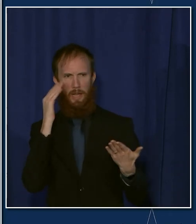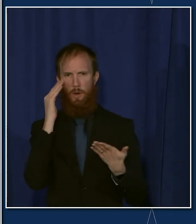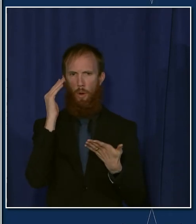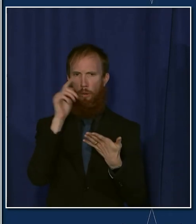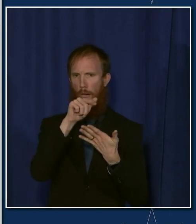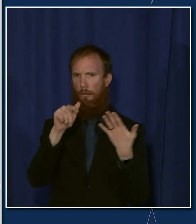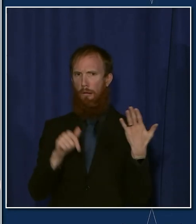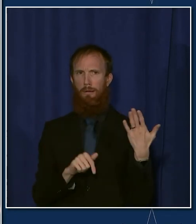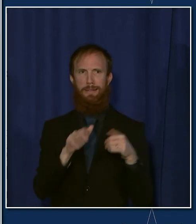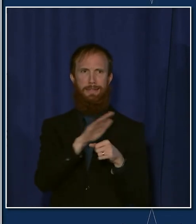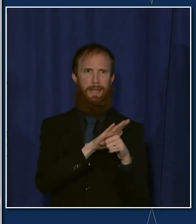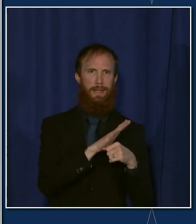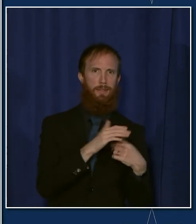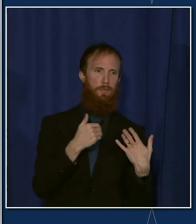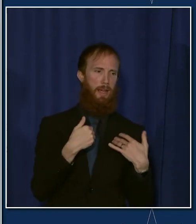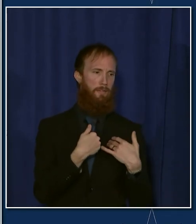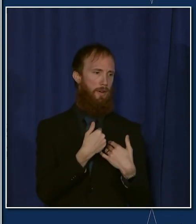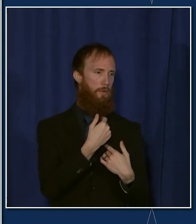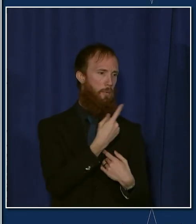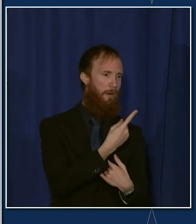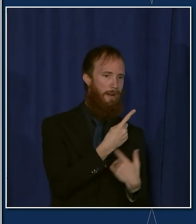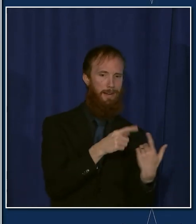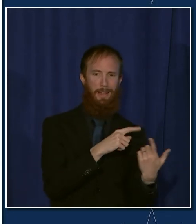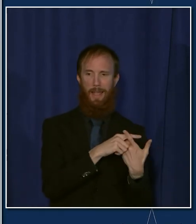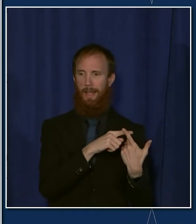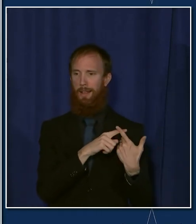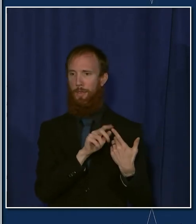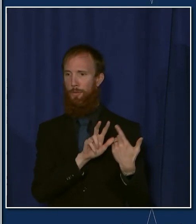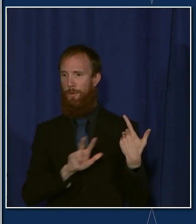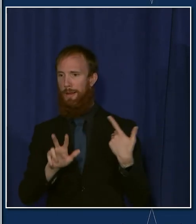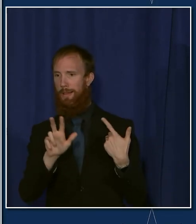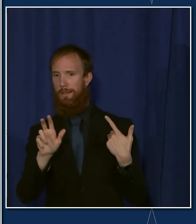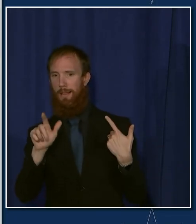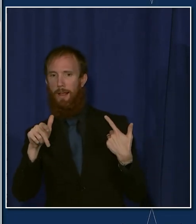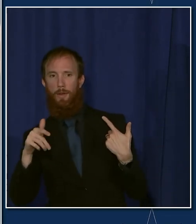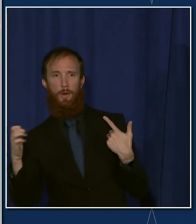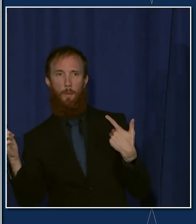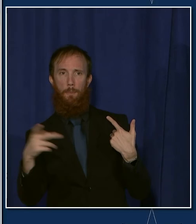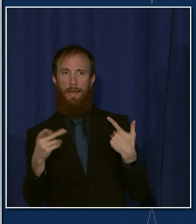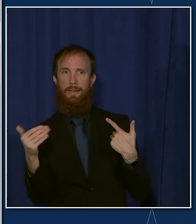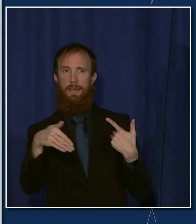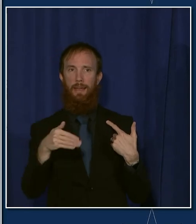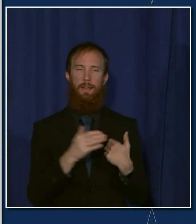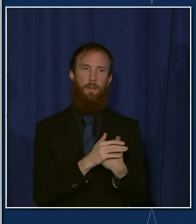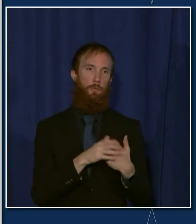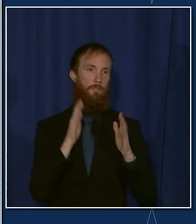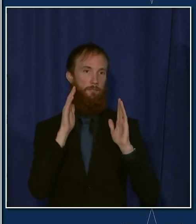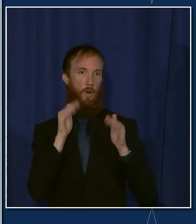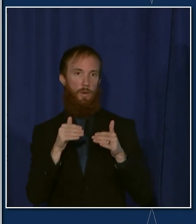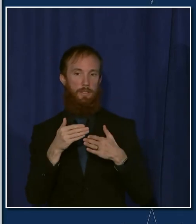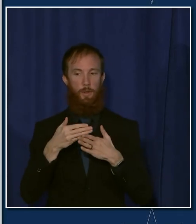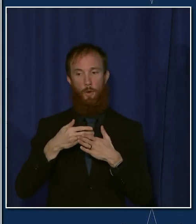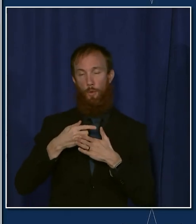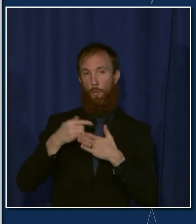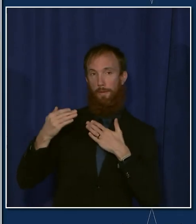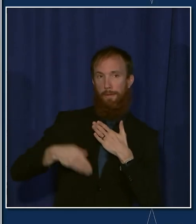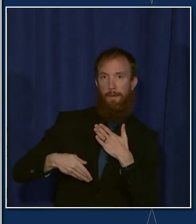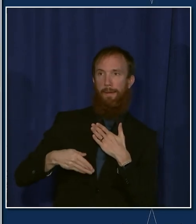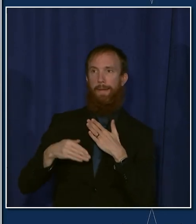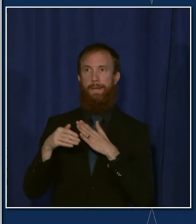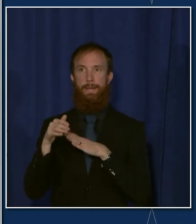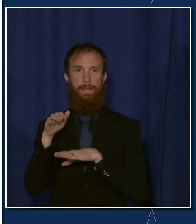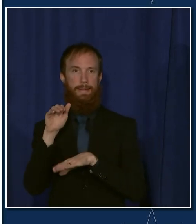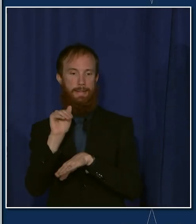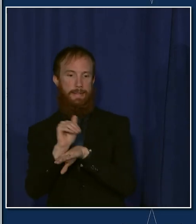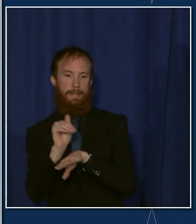doing, 1 and then 3 weeks later back again. A lot of our partners have been focused on weekend and evening hours. With kids, that's especially important because,